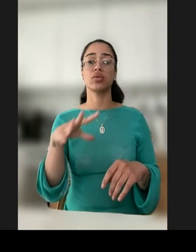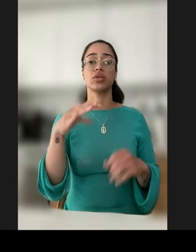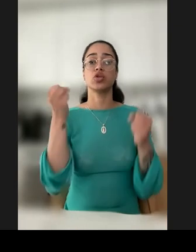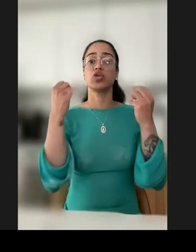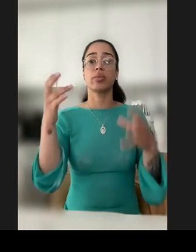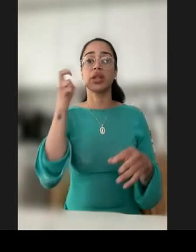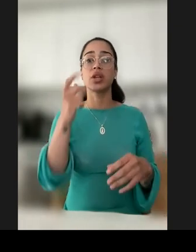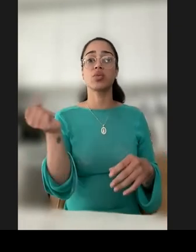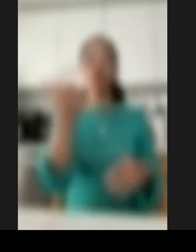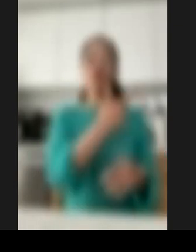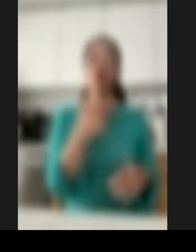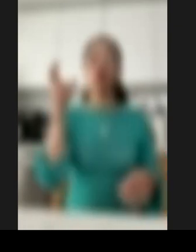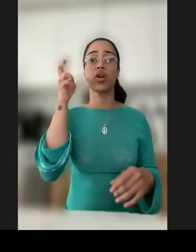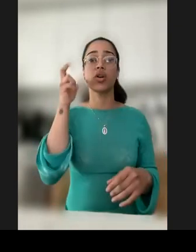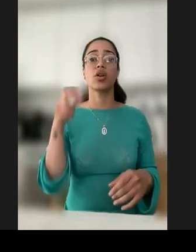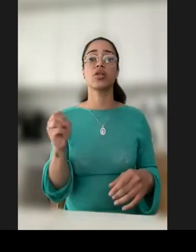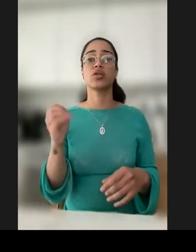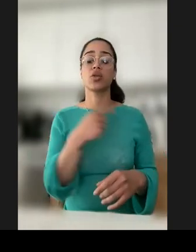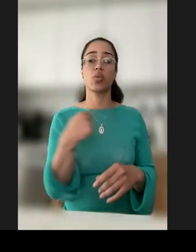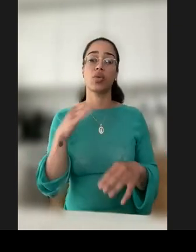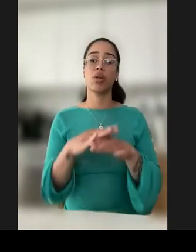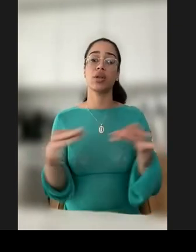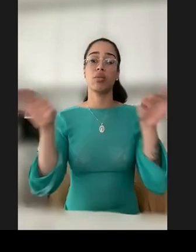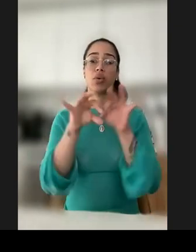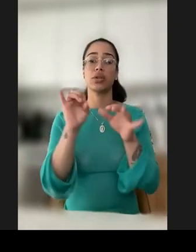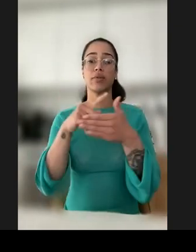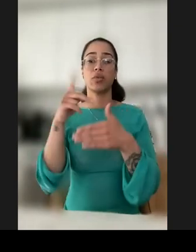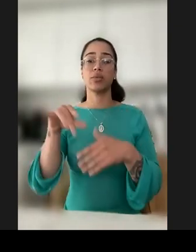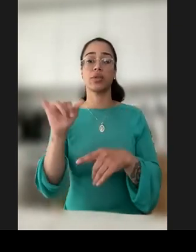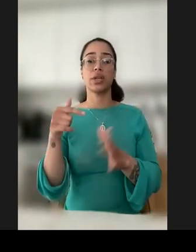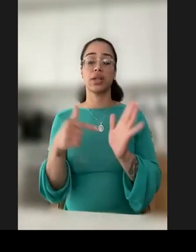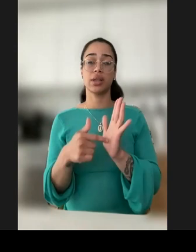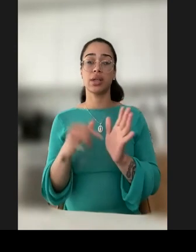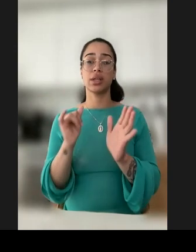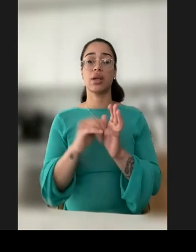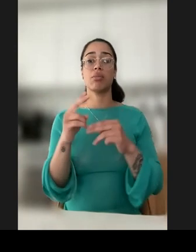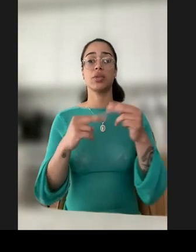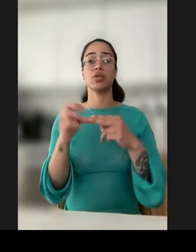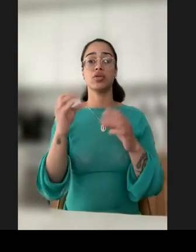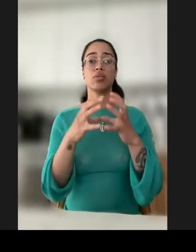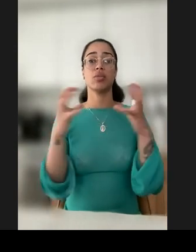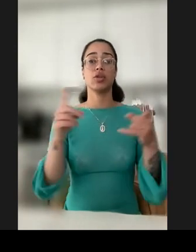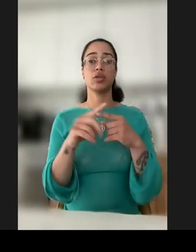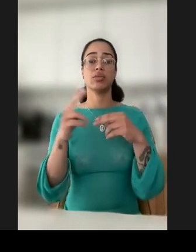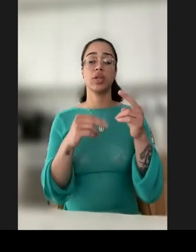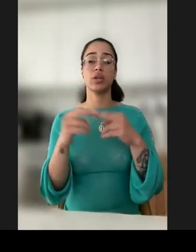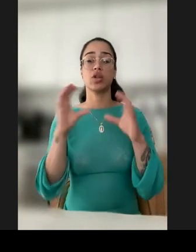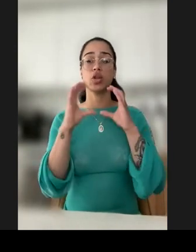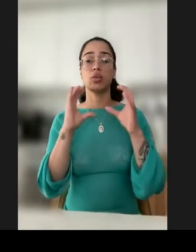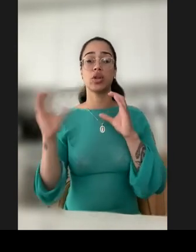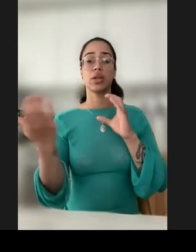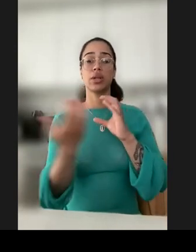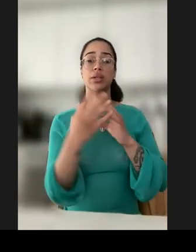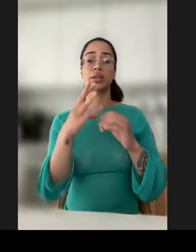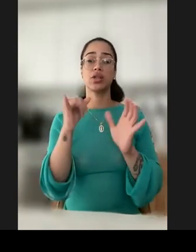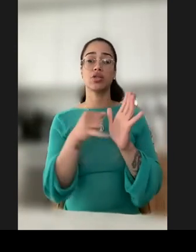state were on the importance of programs like this that do so much to build community. And it's just tremendous work you're doing. And I